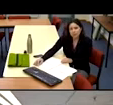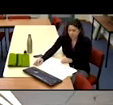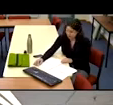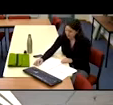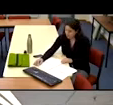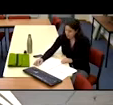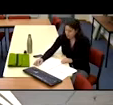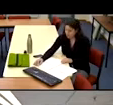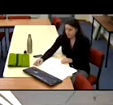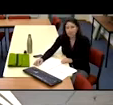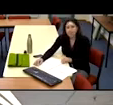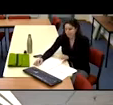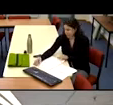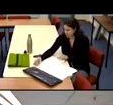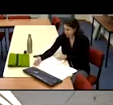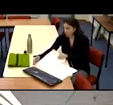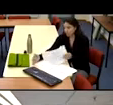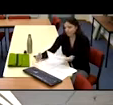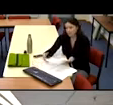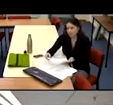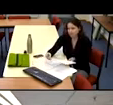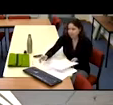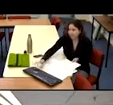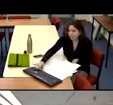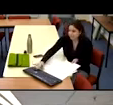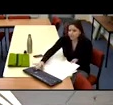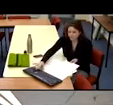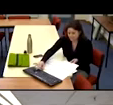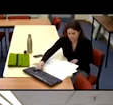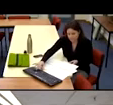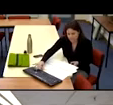to the imagining of New Zealand as a compassionate and welcoming country.